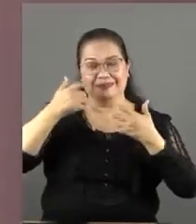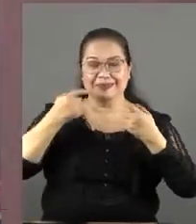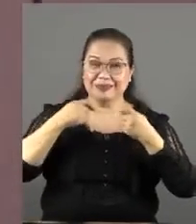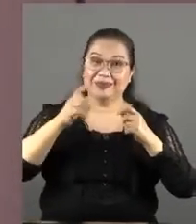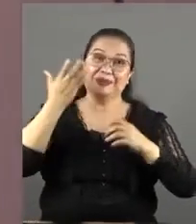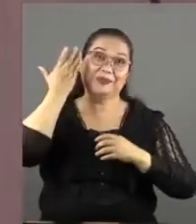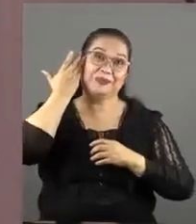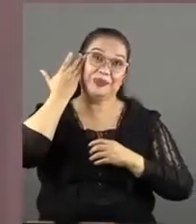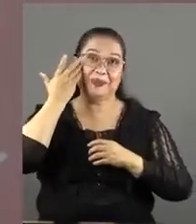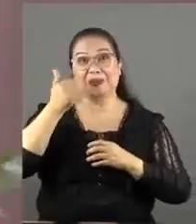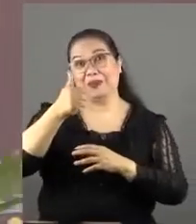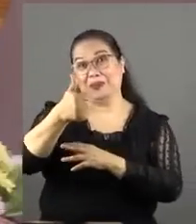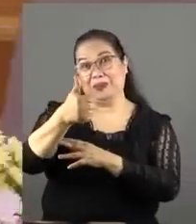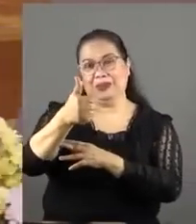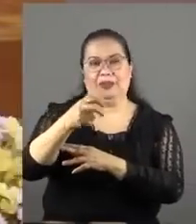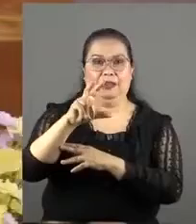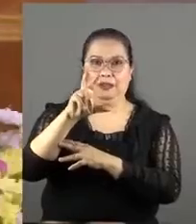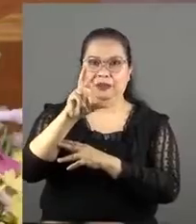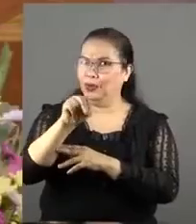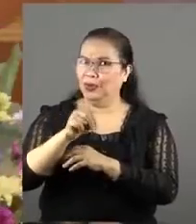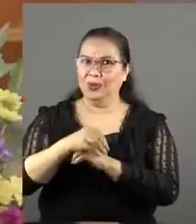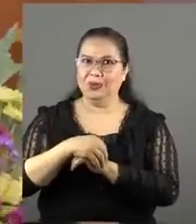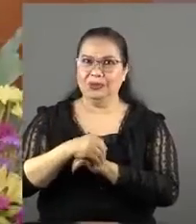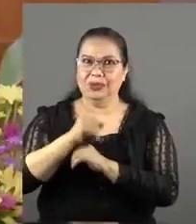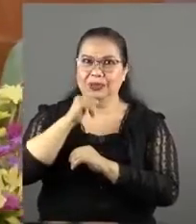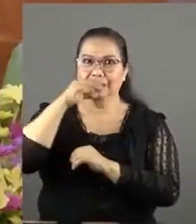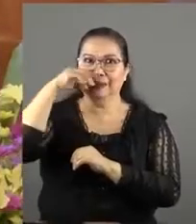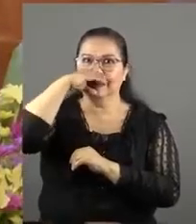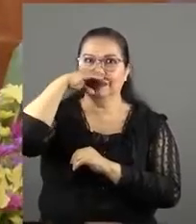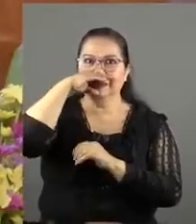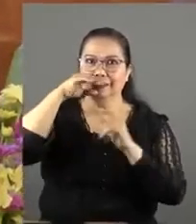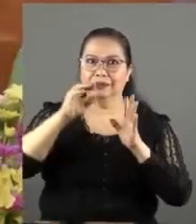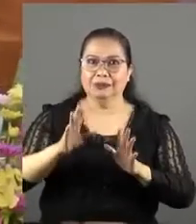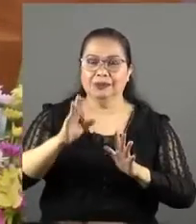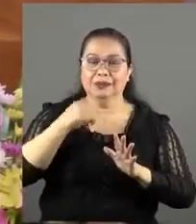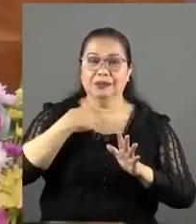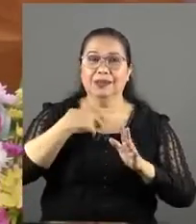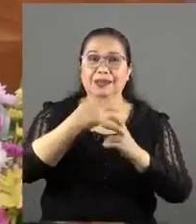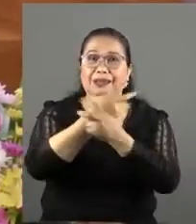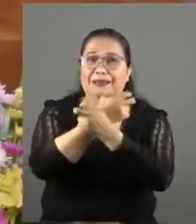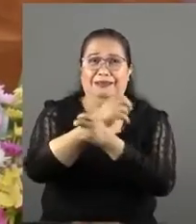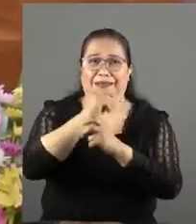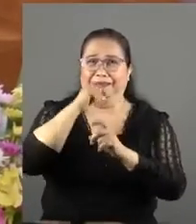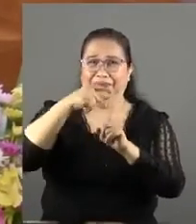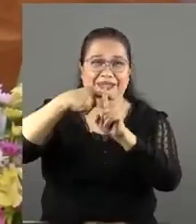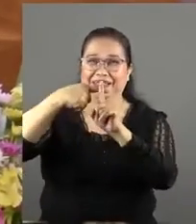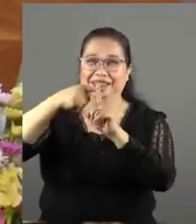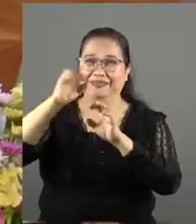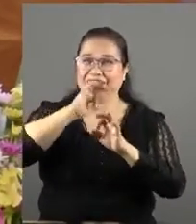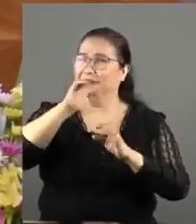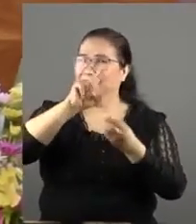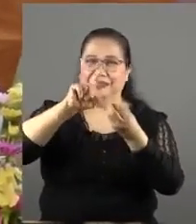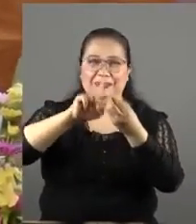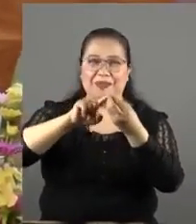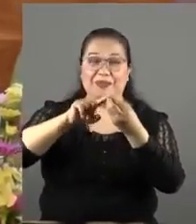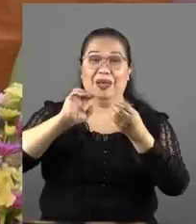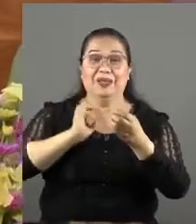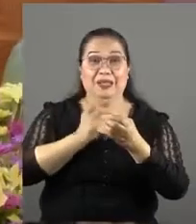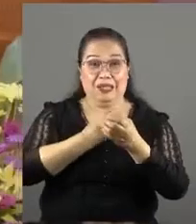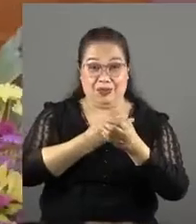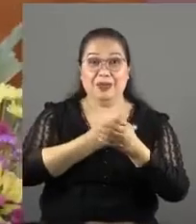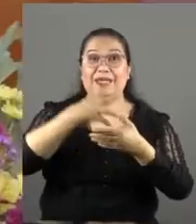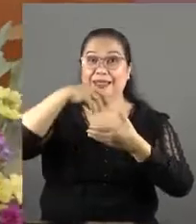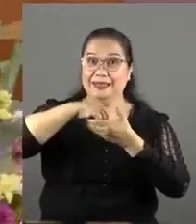to pretend you're okay. That's, you know, that's called denial. That's called toxic positivity. We're not talking about that. We're talking about